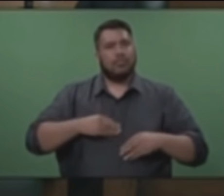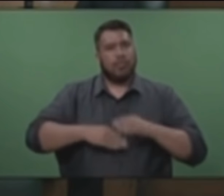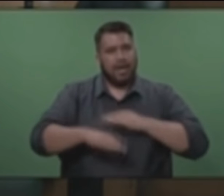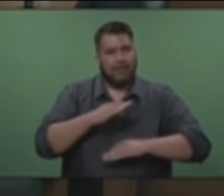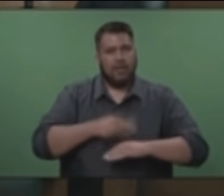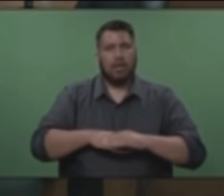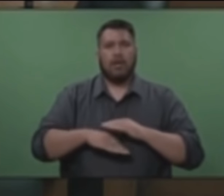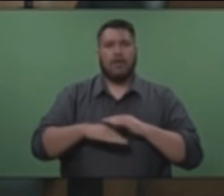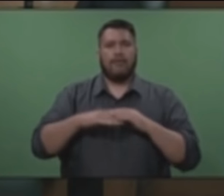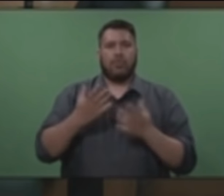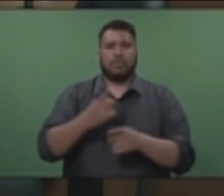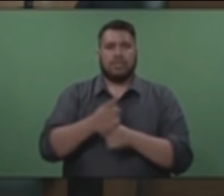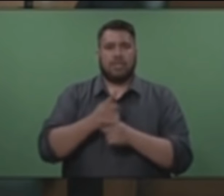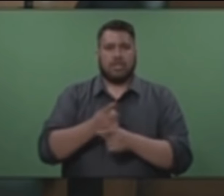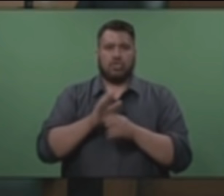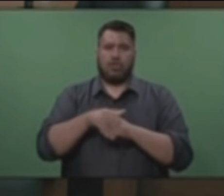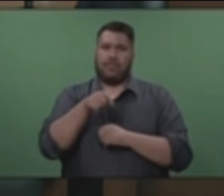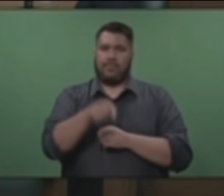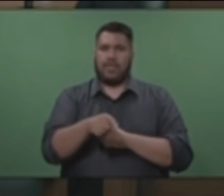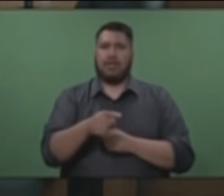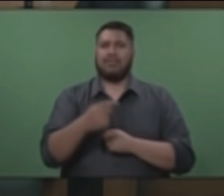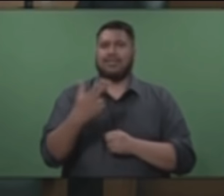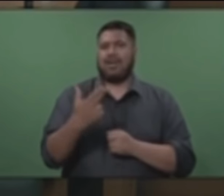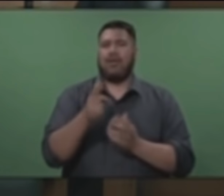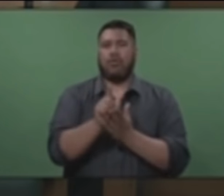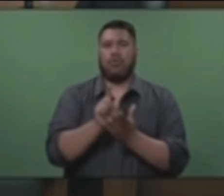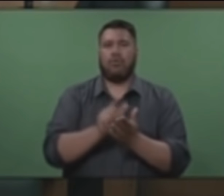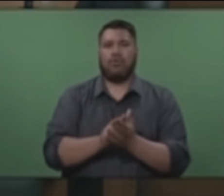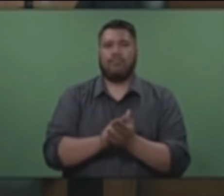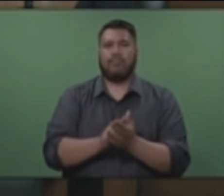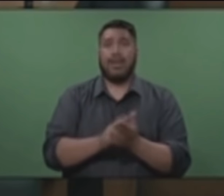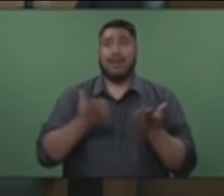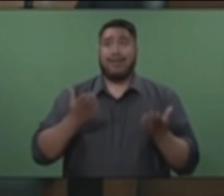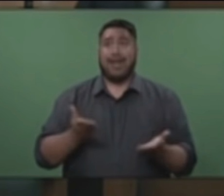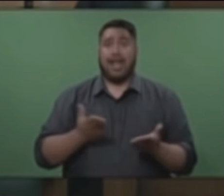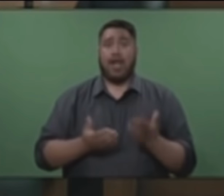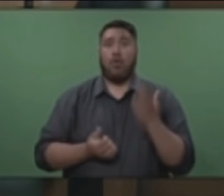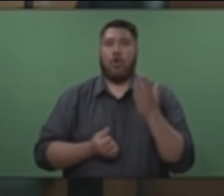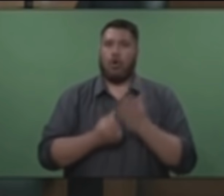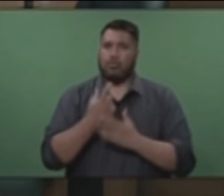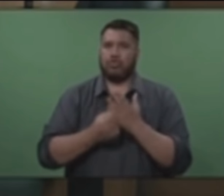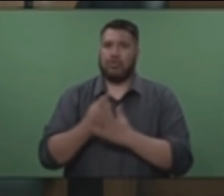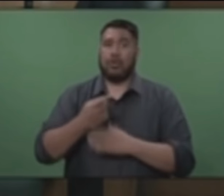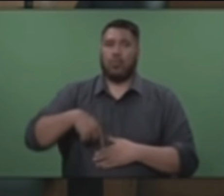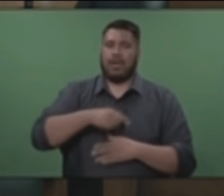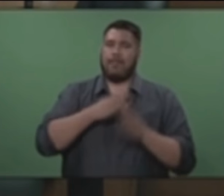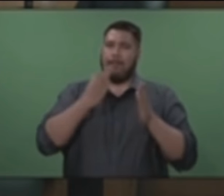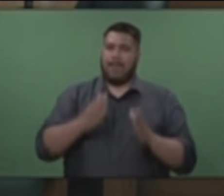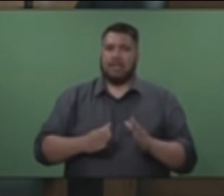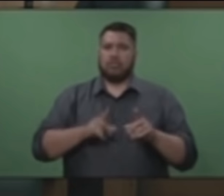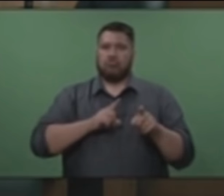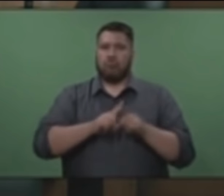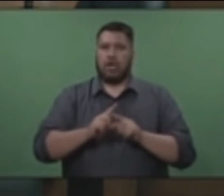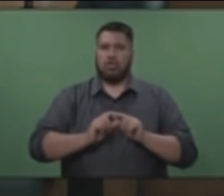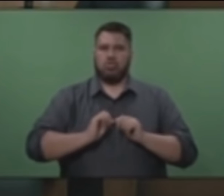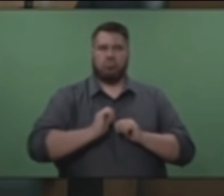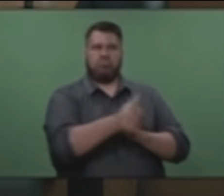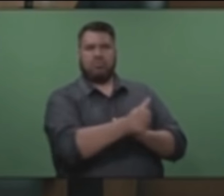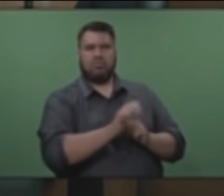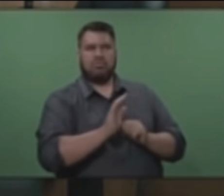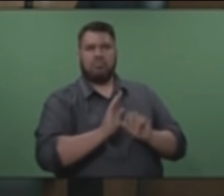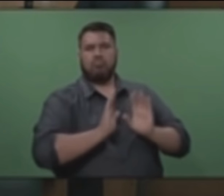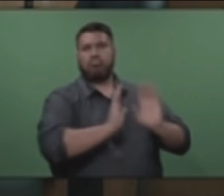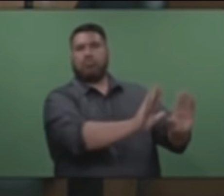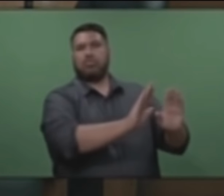discussion. Our resolve now should be to take every opportunity to push against extremism, to call out